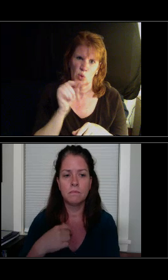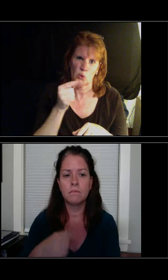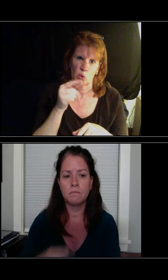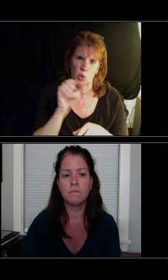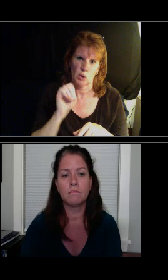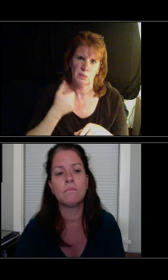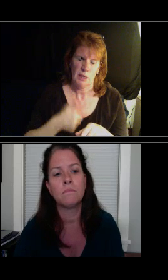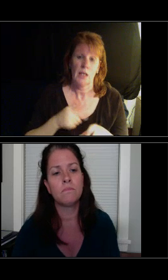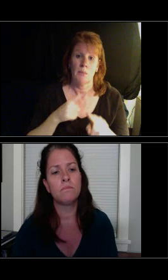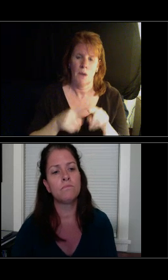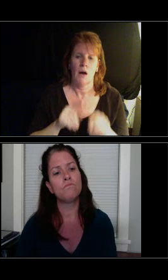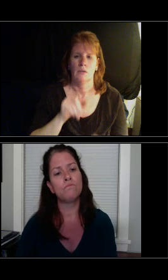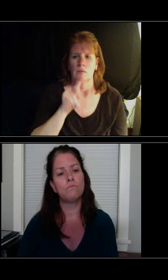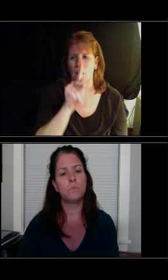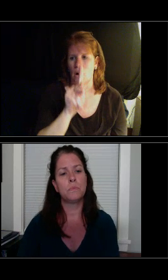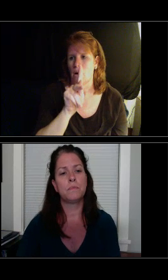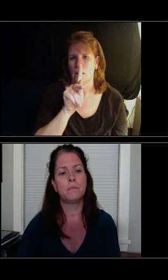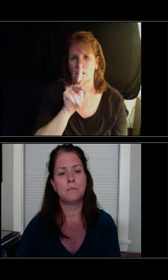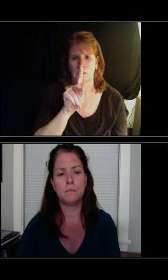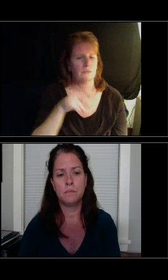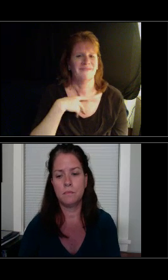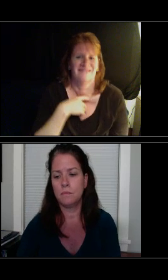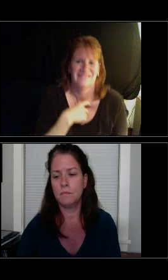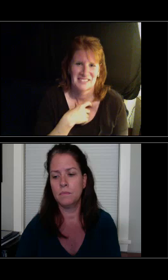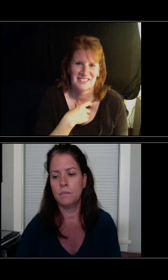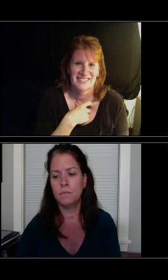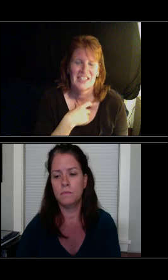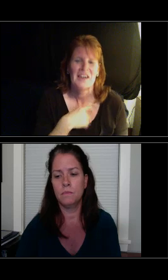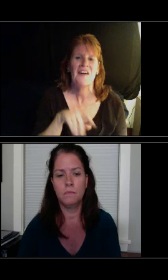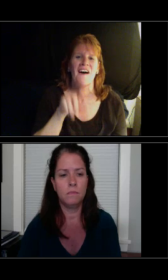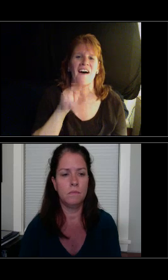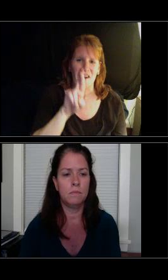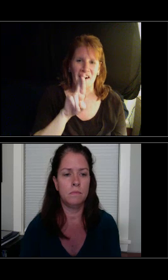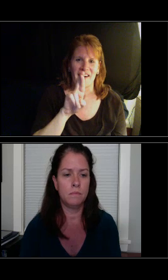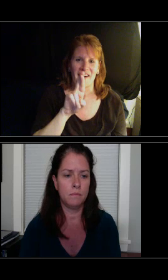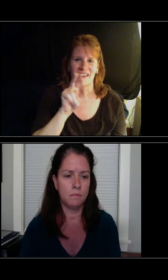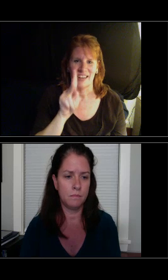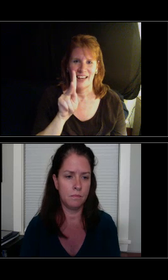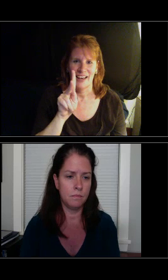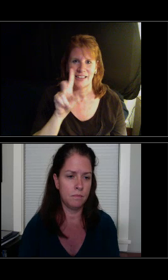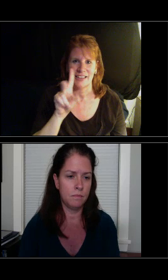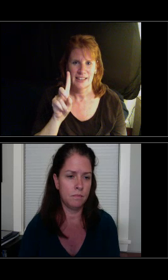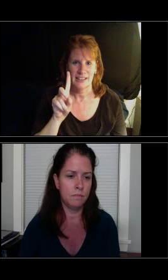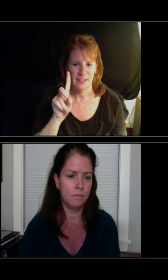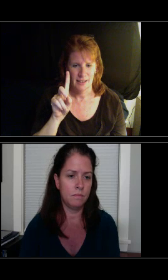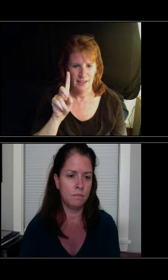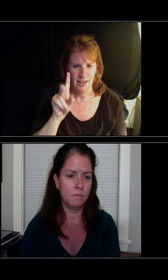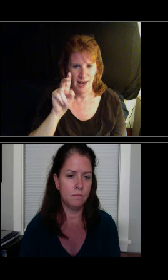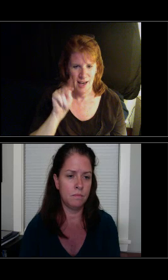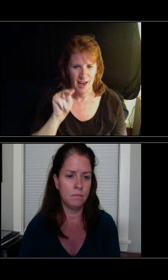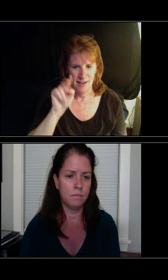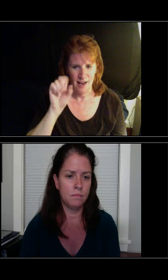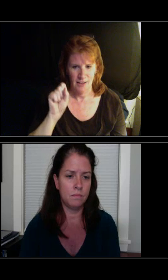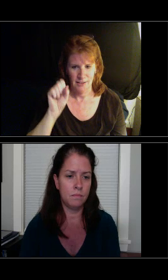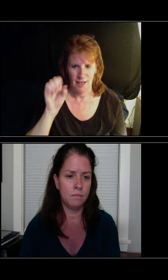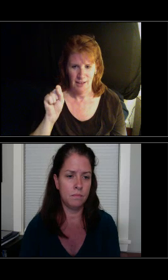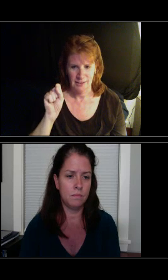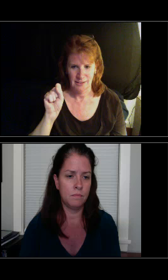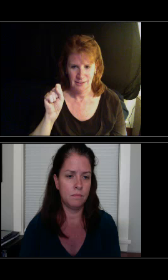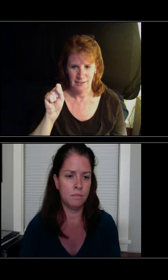or research. And you can feel free to Google me. It's, it's